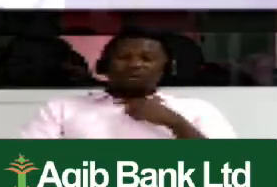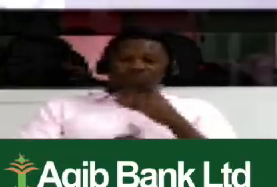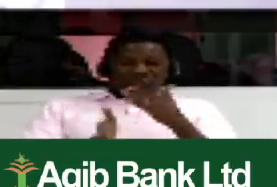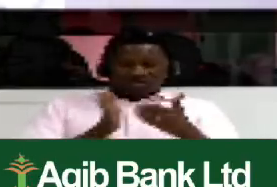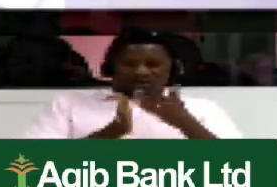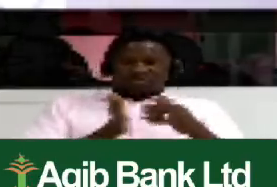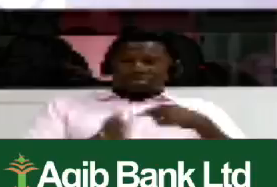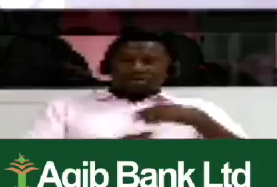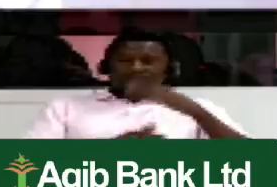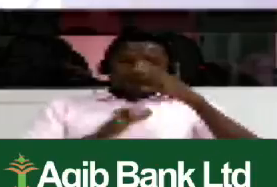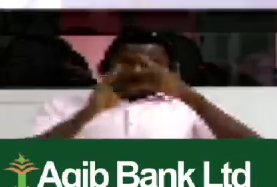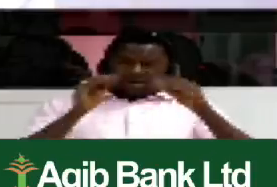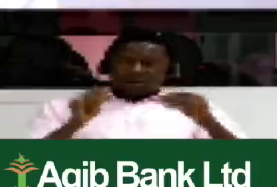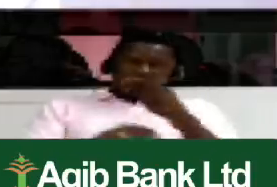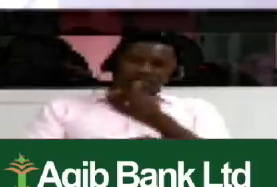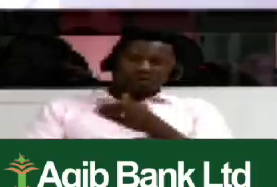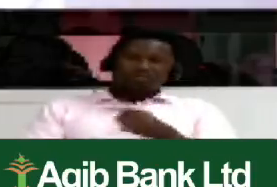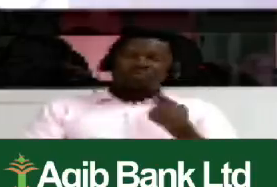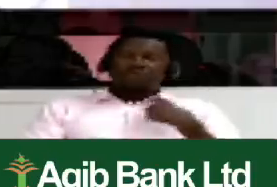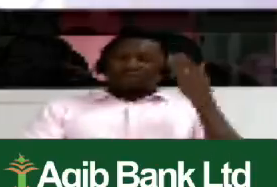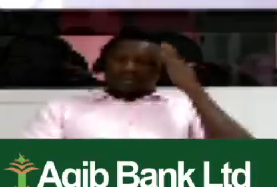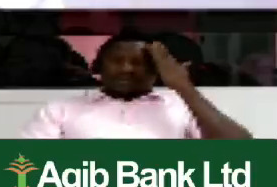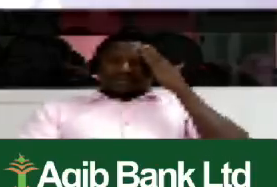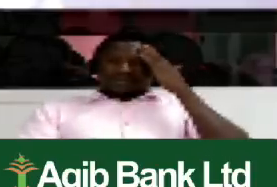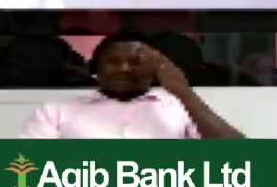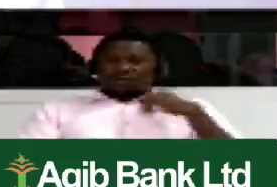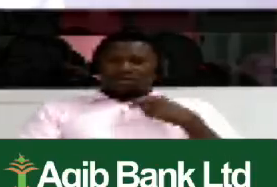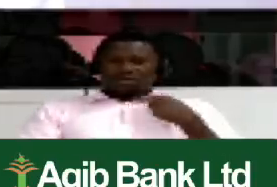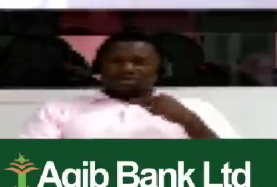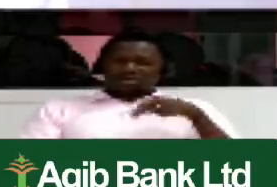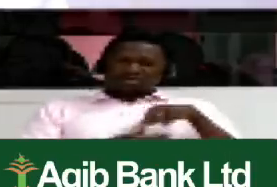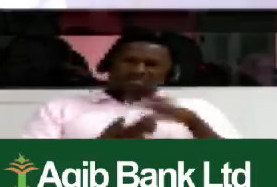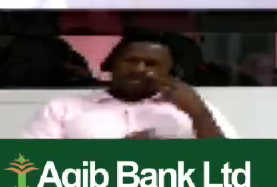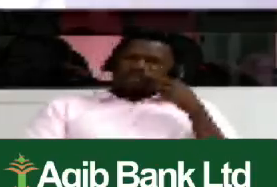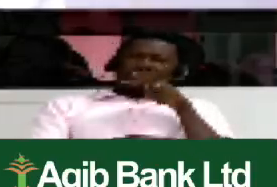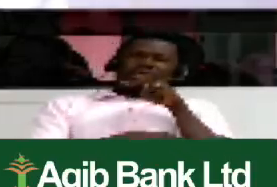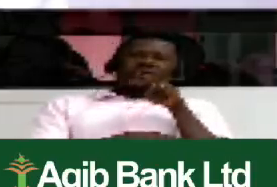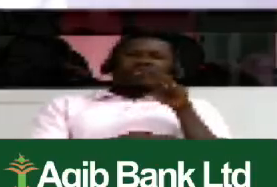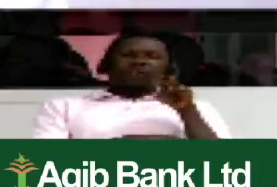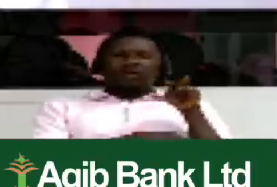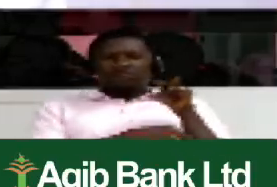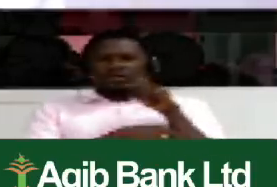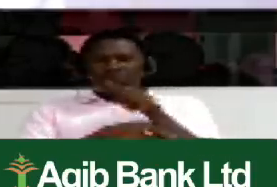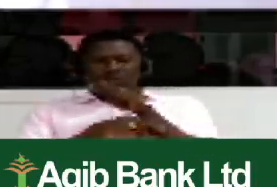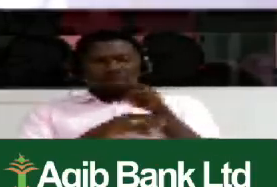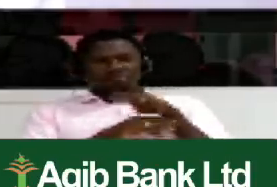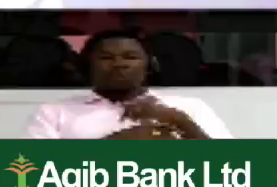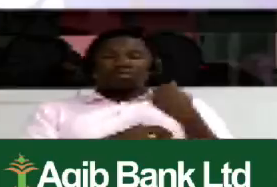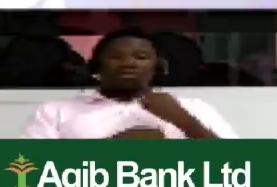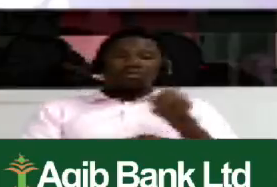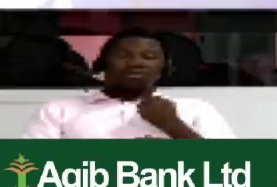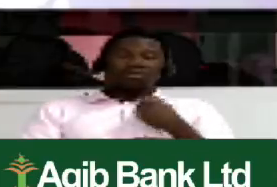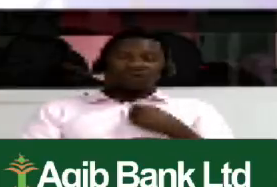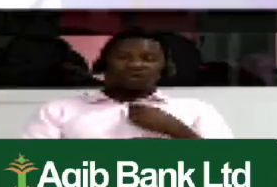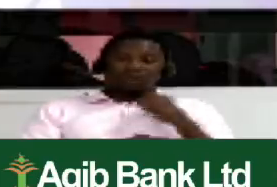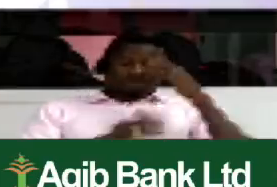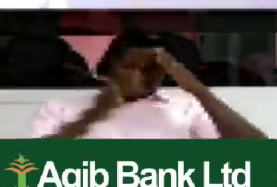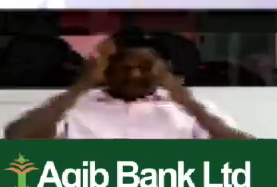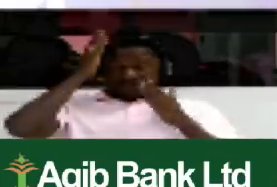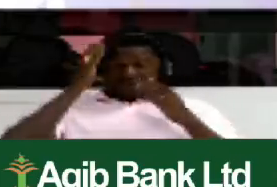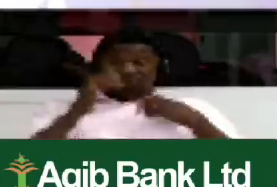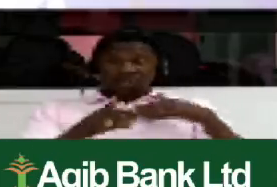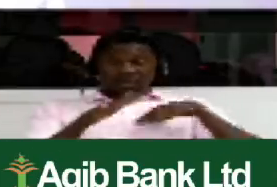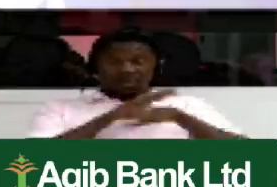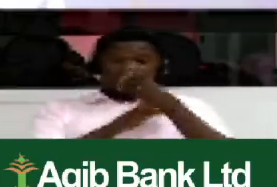house. But he was an onlooker because the soldiers were inside with those in the